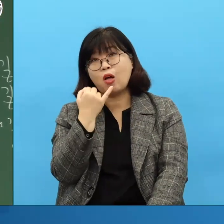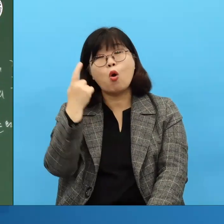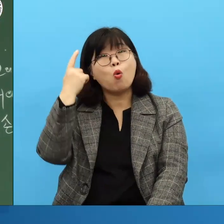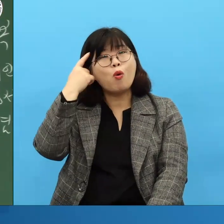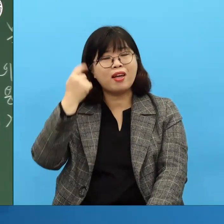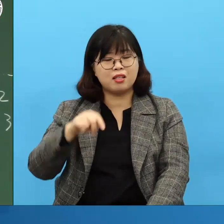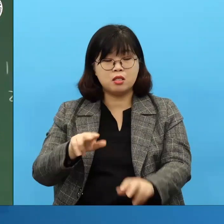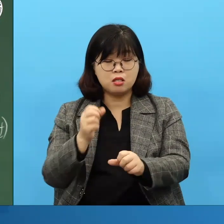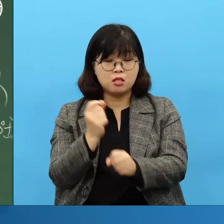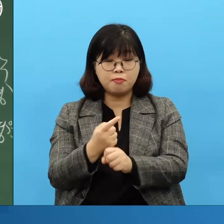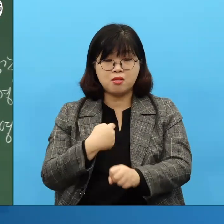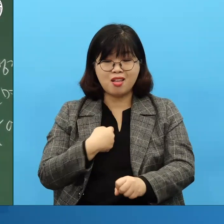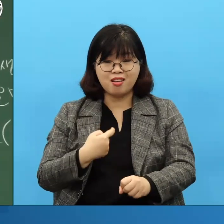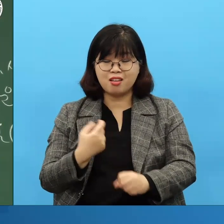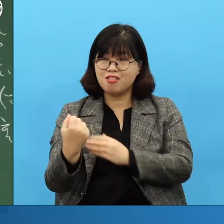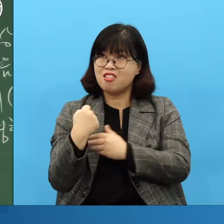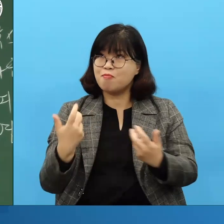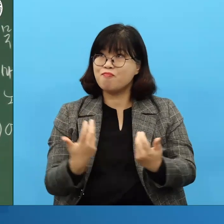it.